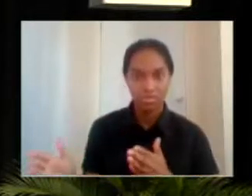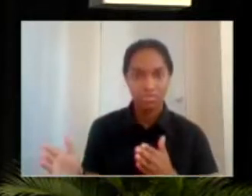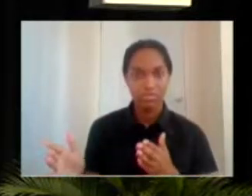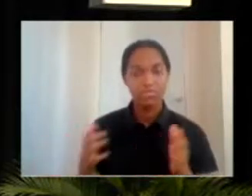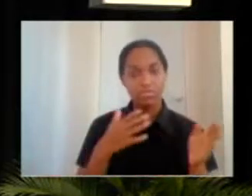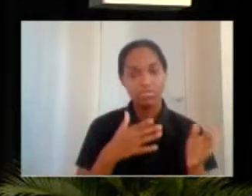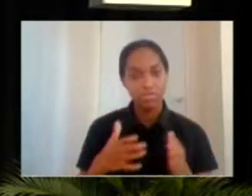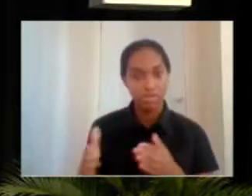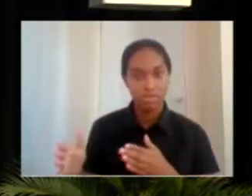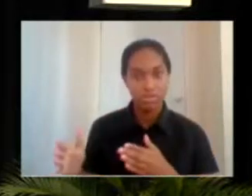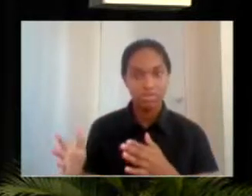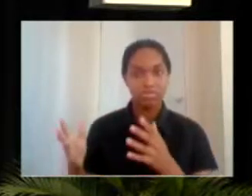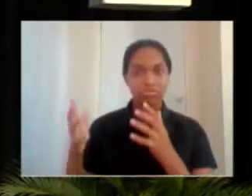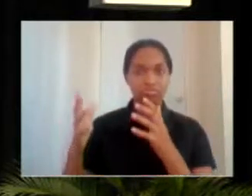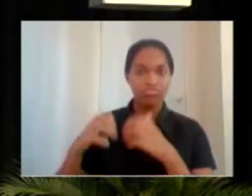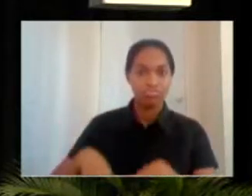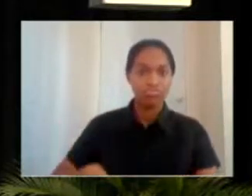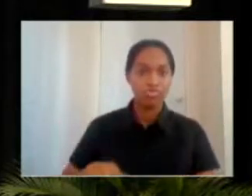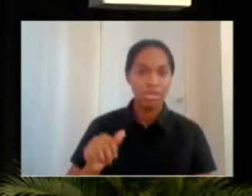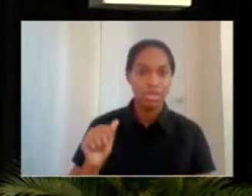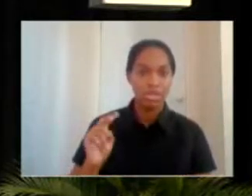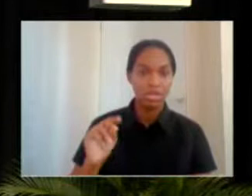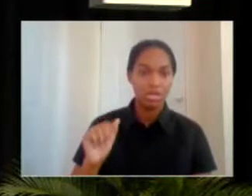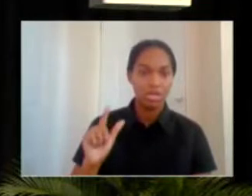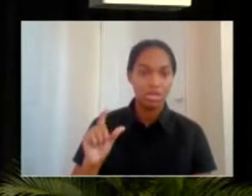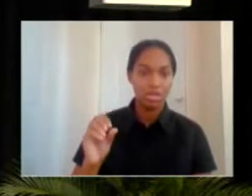off analog in 2023, right?